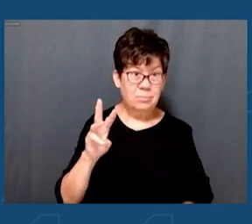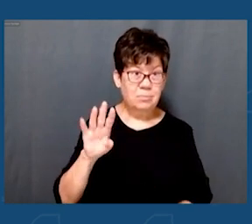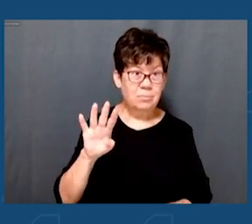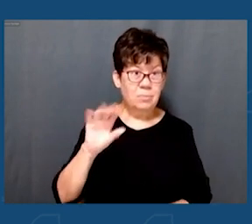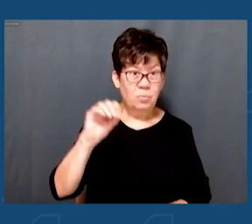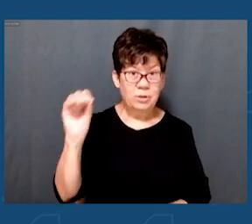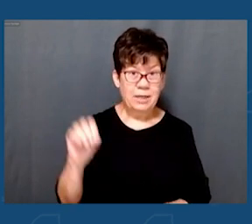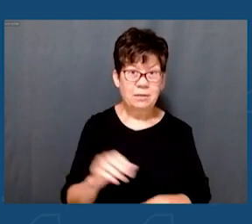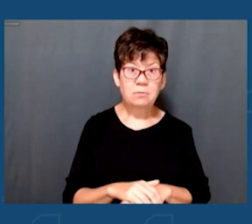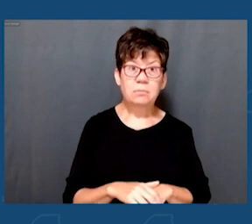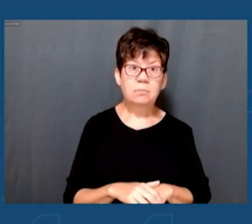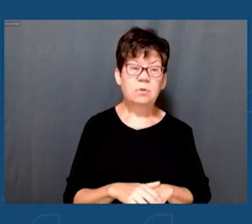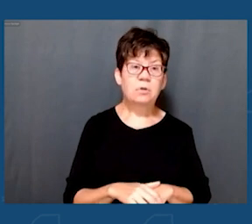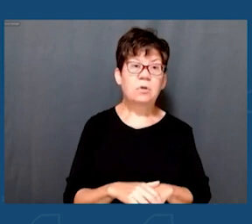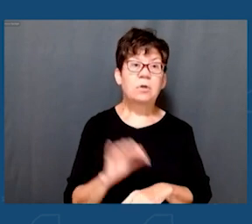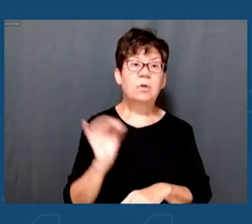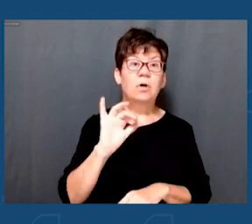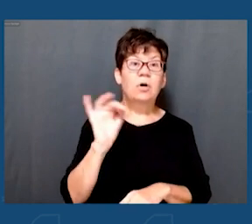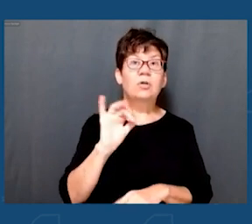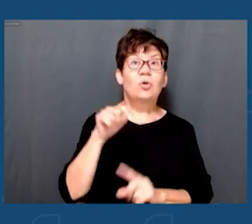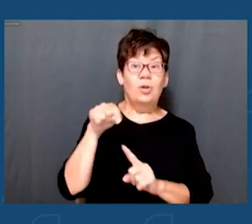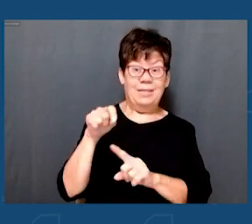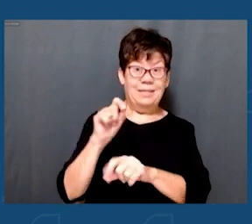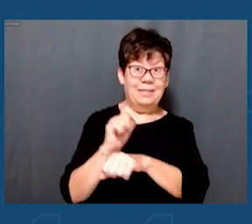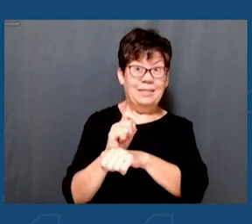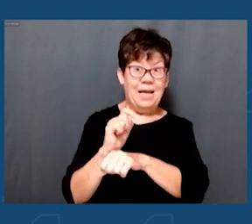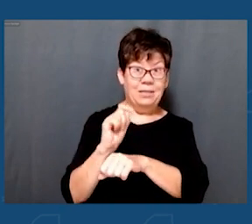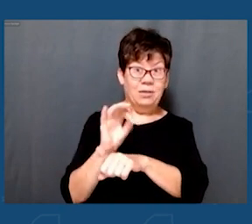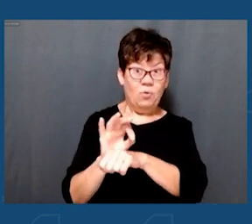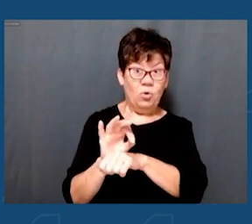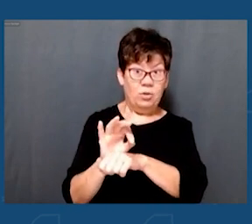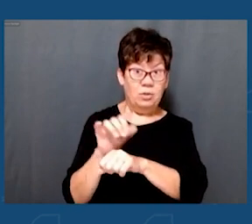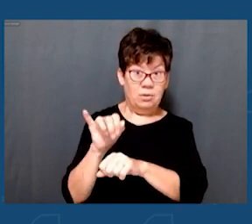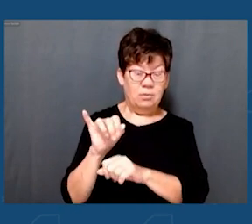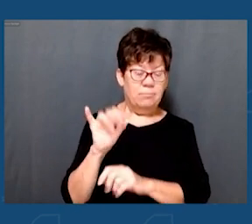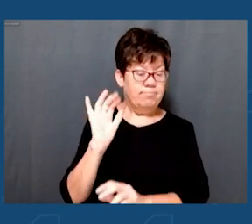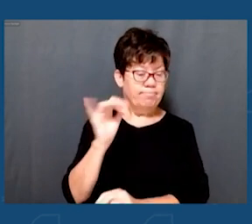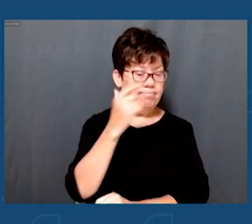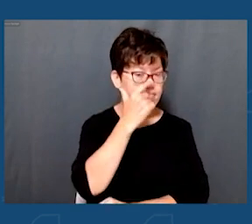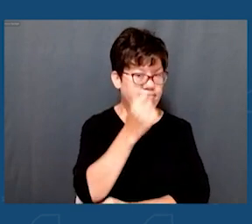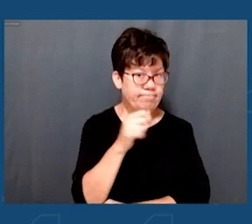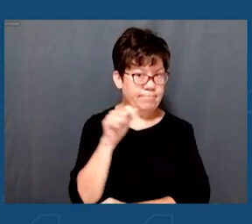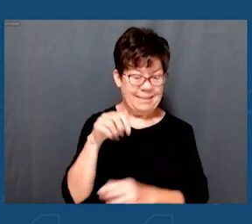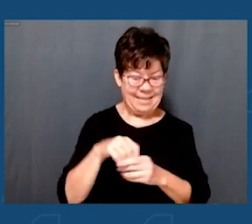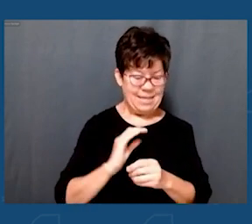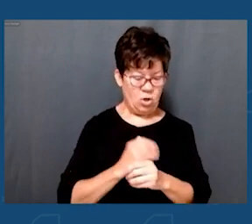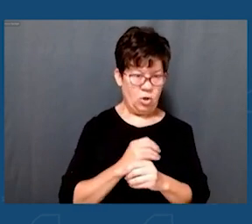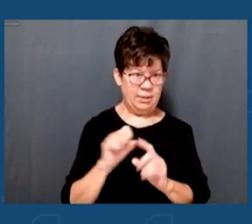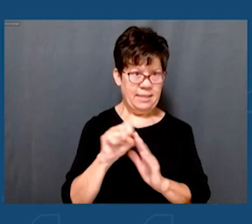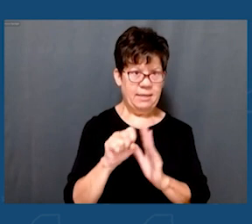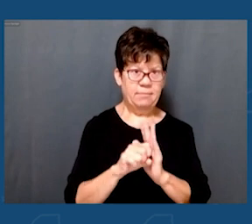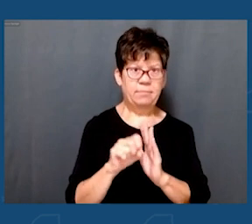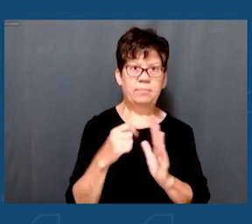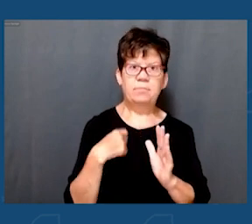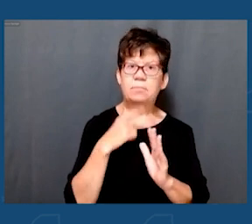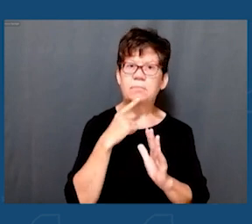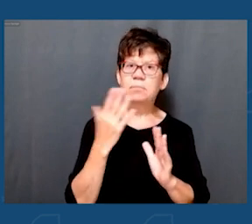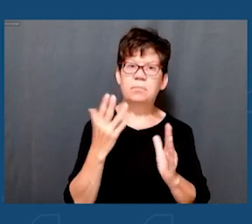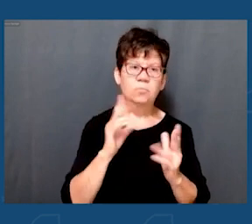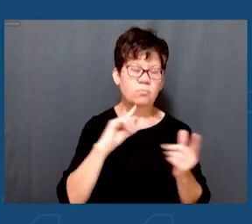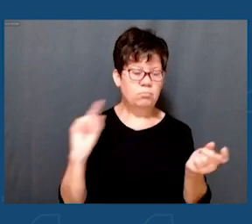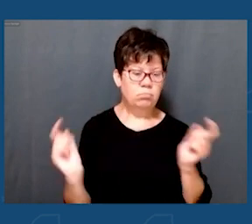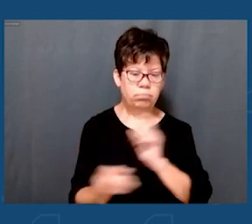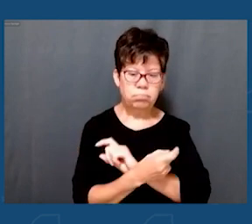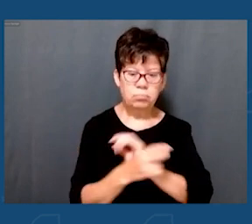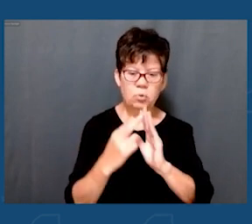And also this interstate task force, this is interstate, this is within our state. We have totally redefined the role of state police